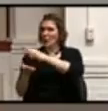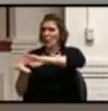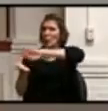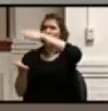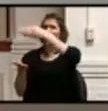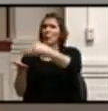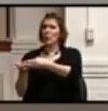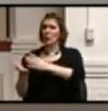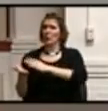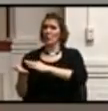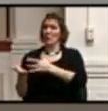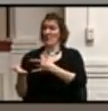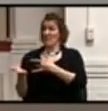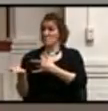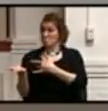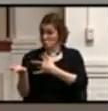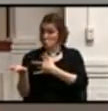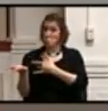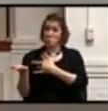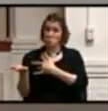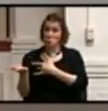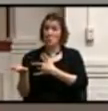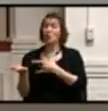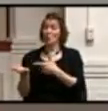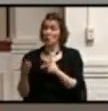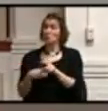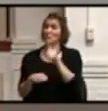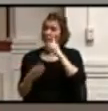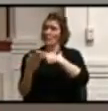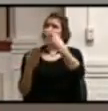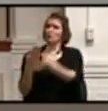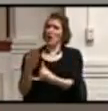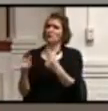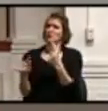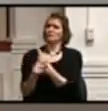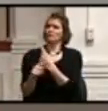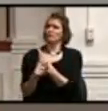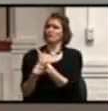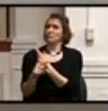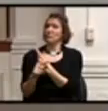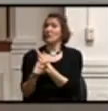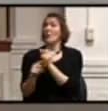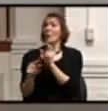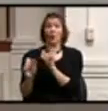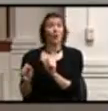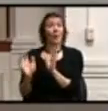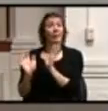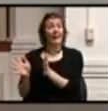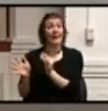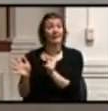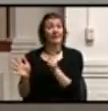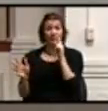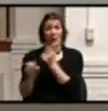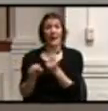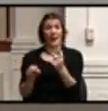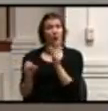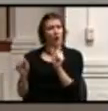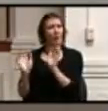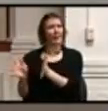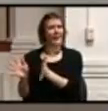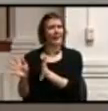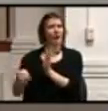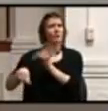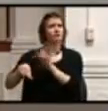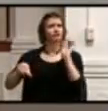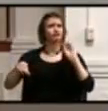that we felt would be available to fund capital projects. We could have left that surplus in the capital fund and simply